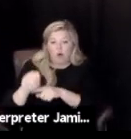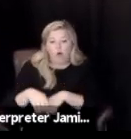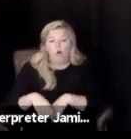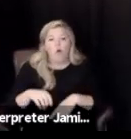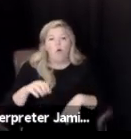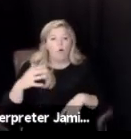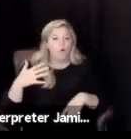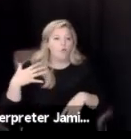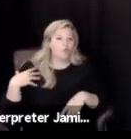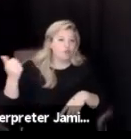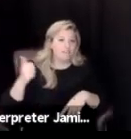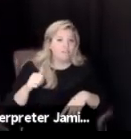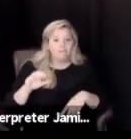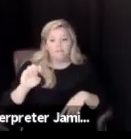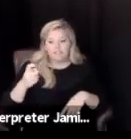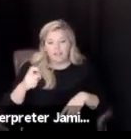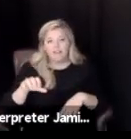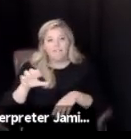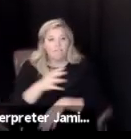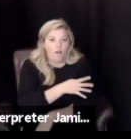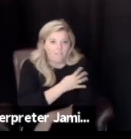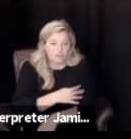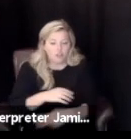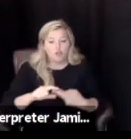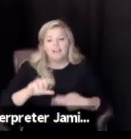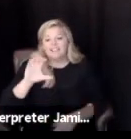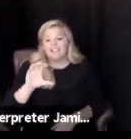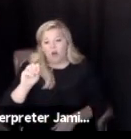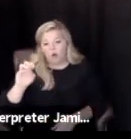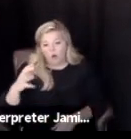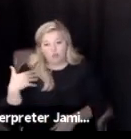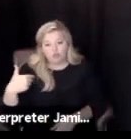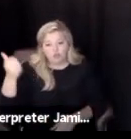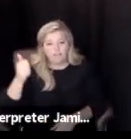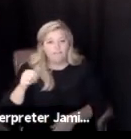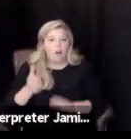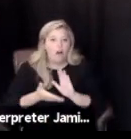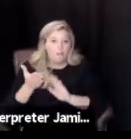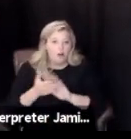Officer. You have the COO, the Chief Operating Officer. You have the CIFO, the